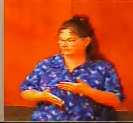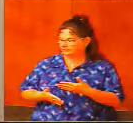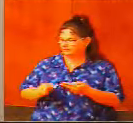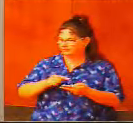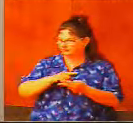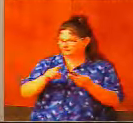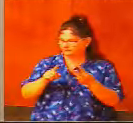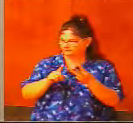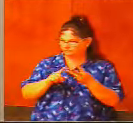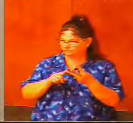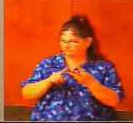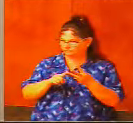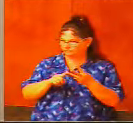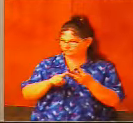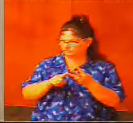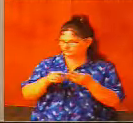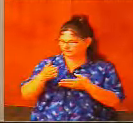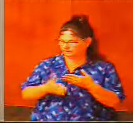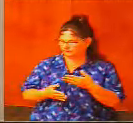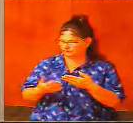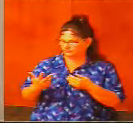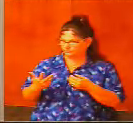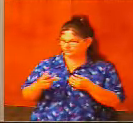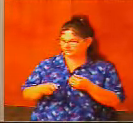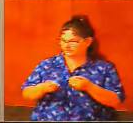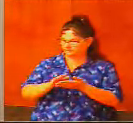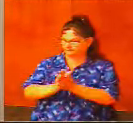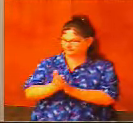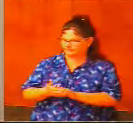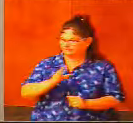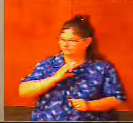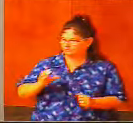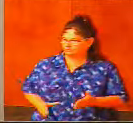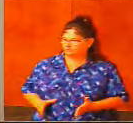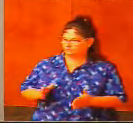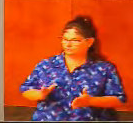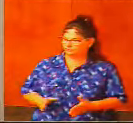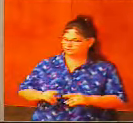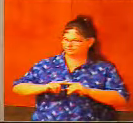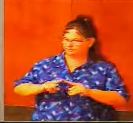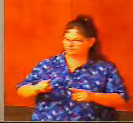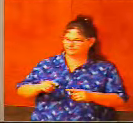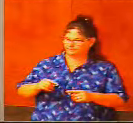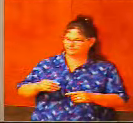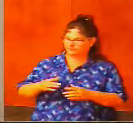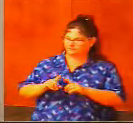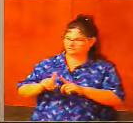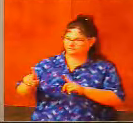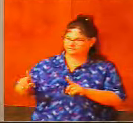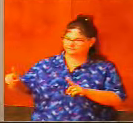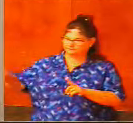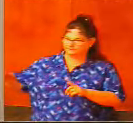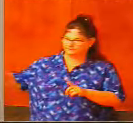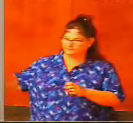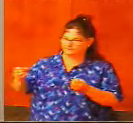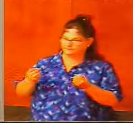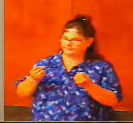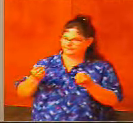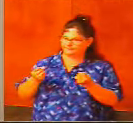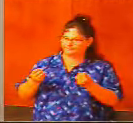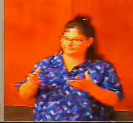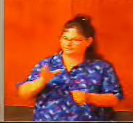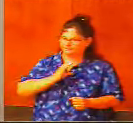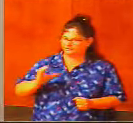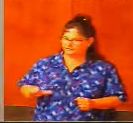Ending number 3, he becomes a Christian but eventually falls away. So many